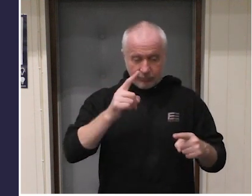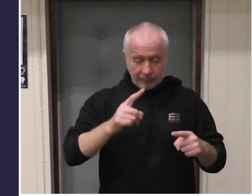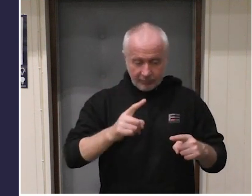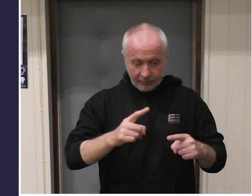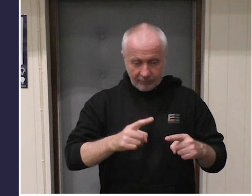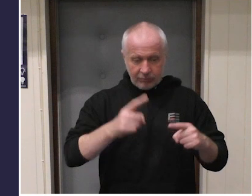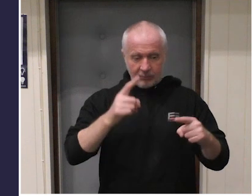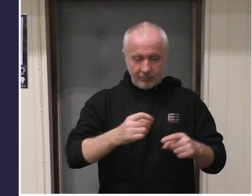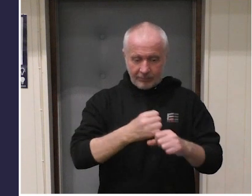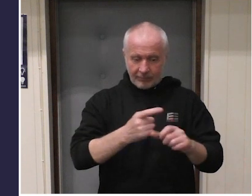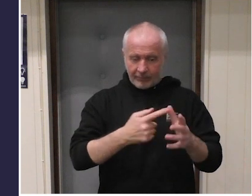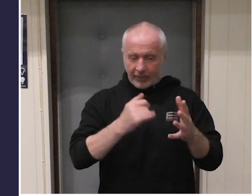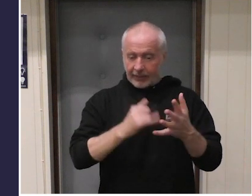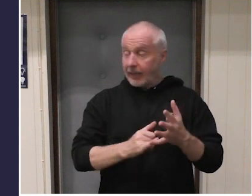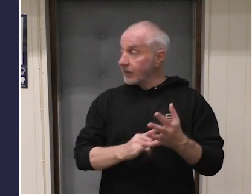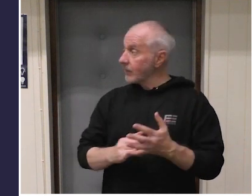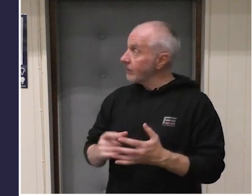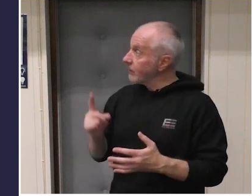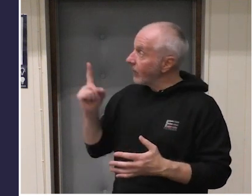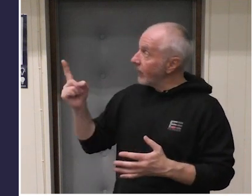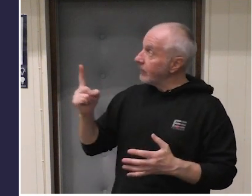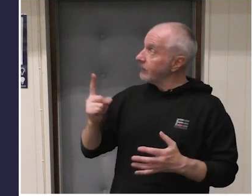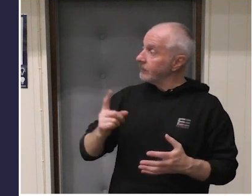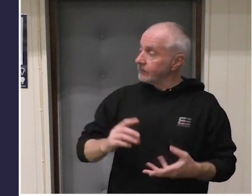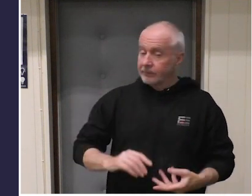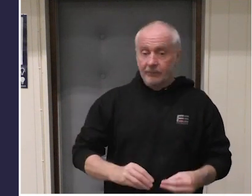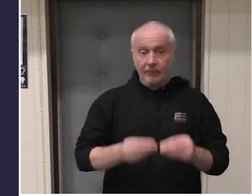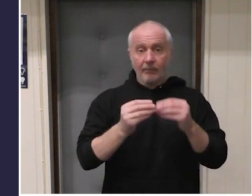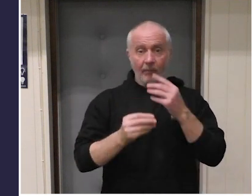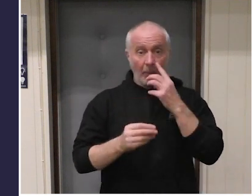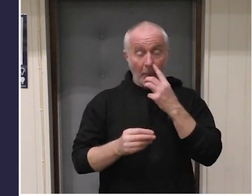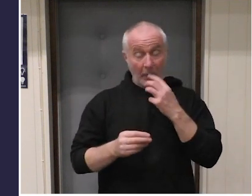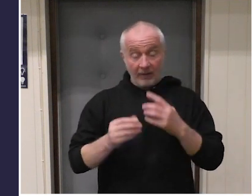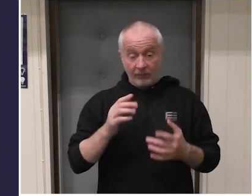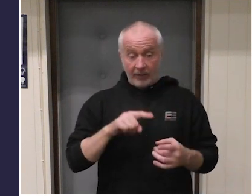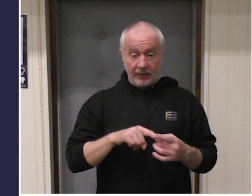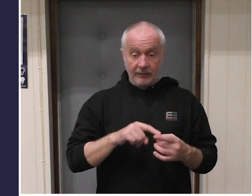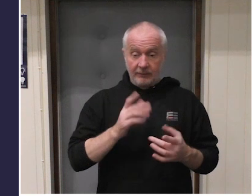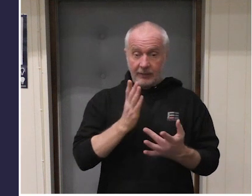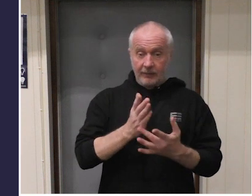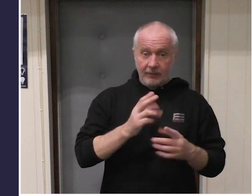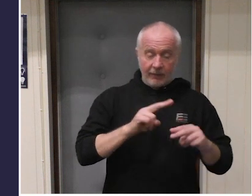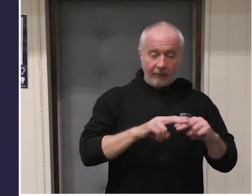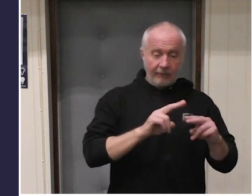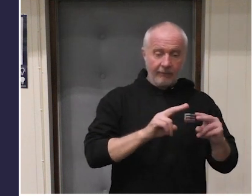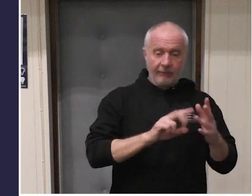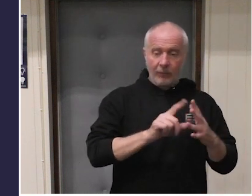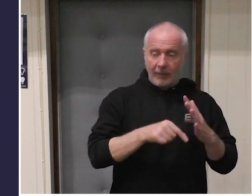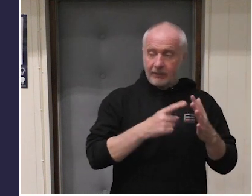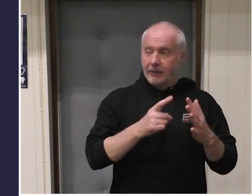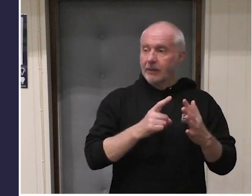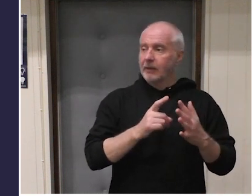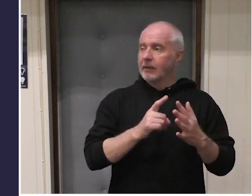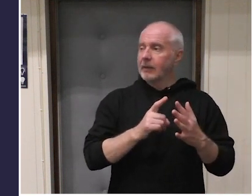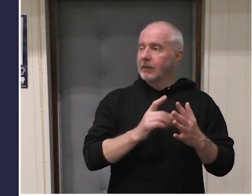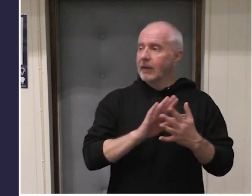gases, mix of gases, and they actually did manage to produce intermediates of cyanide and formaldehyde, and that turned